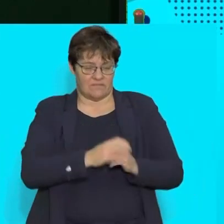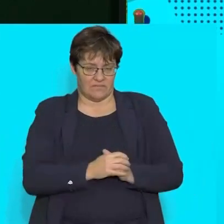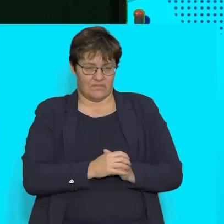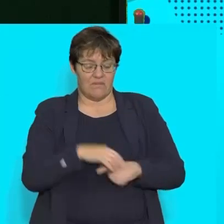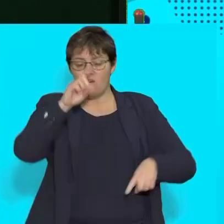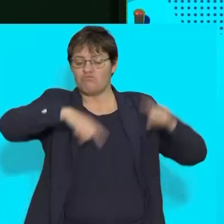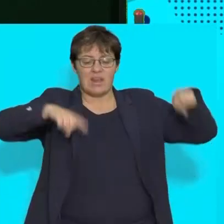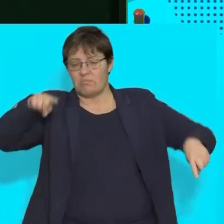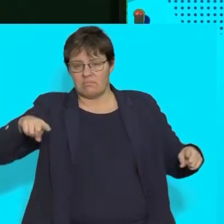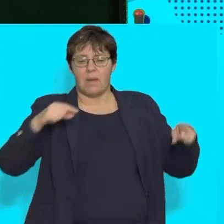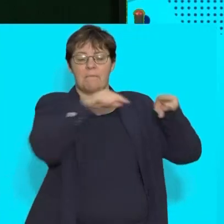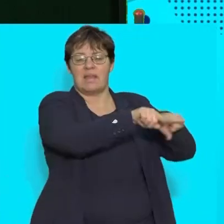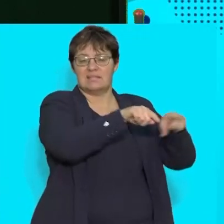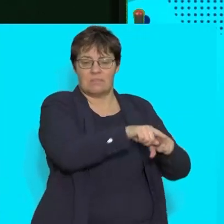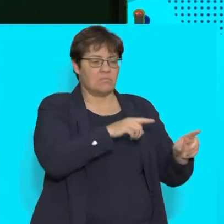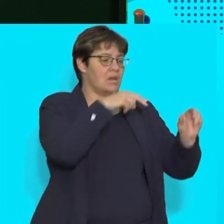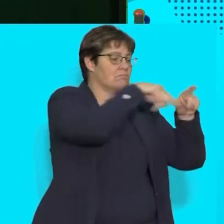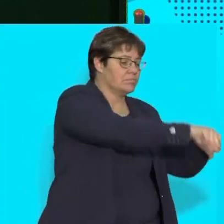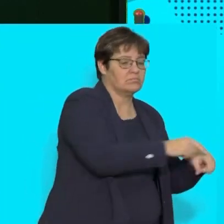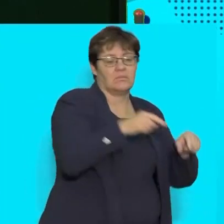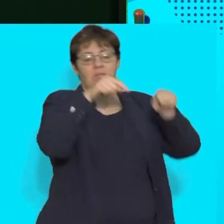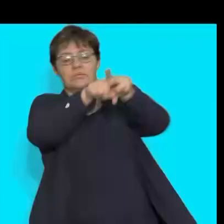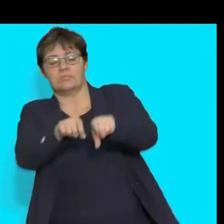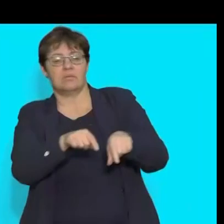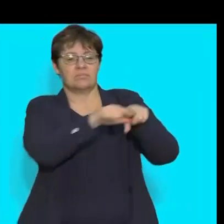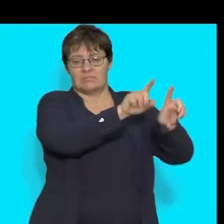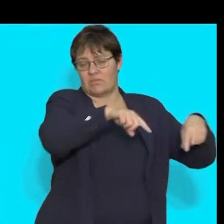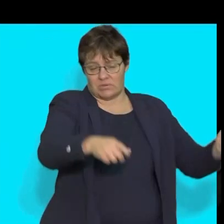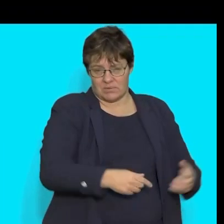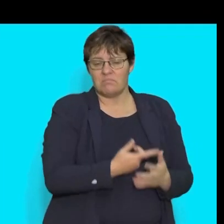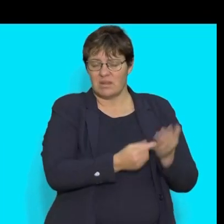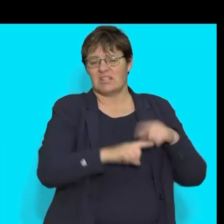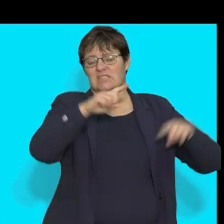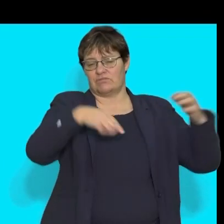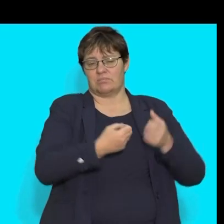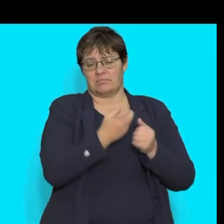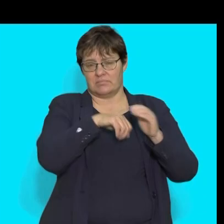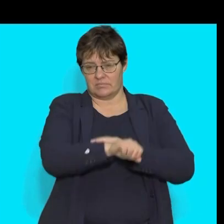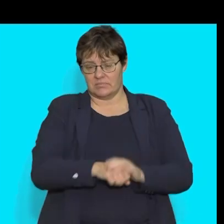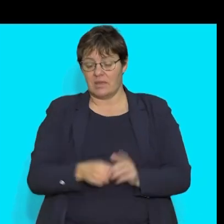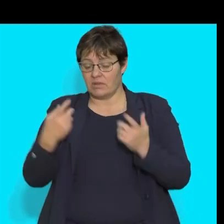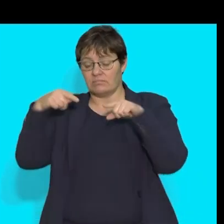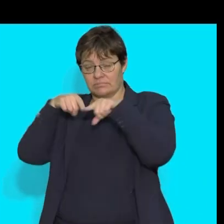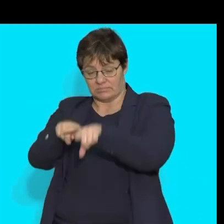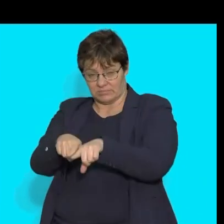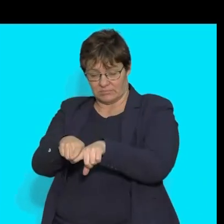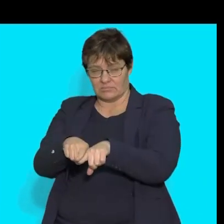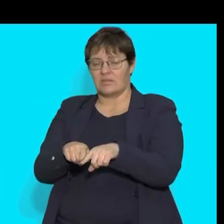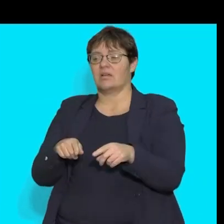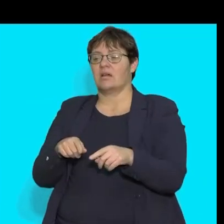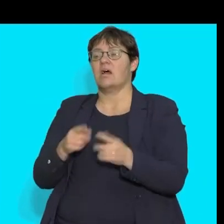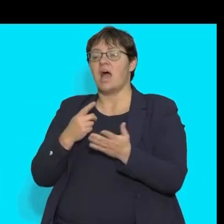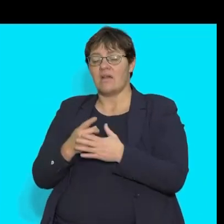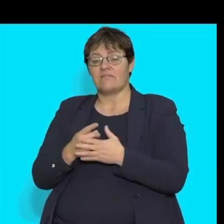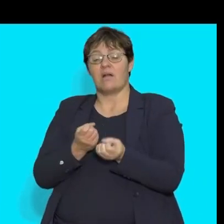So the randomness of mating produces variation. And finally, when individuals mate, there is a